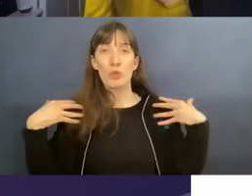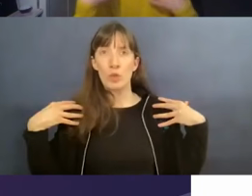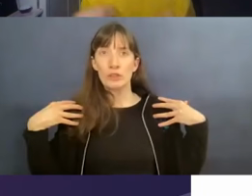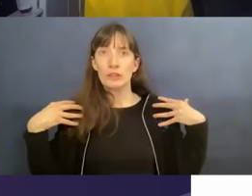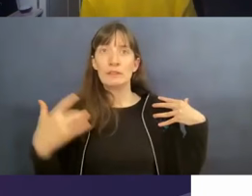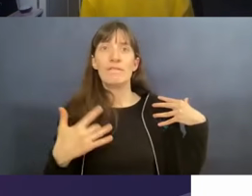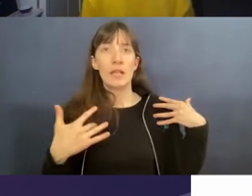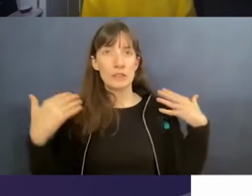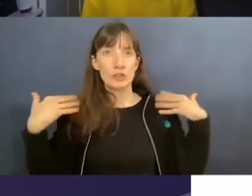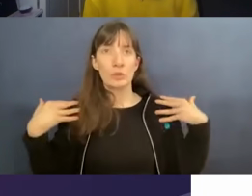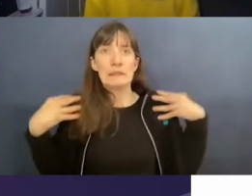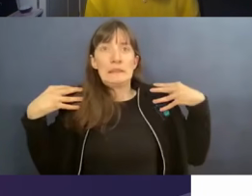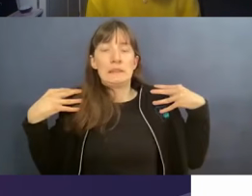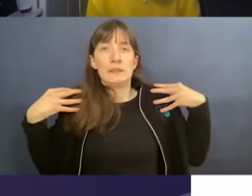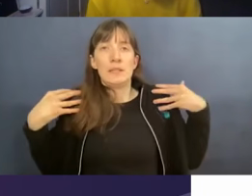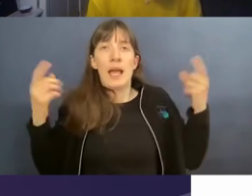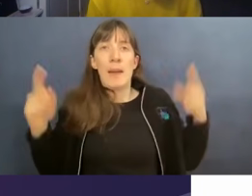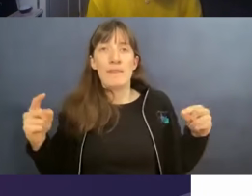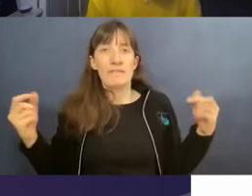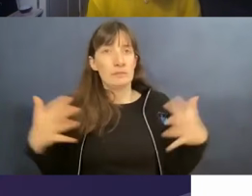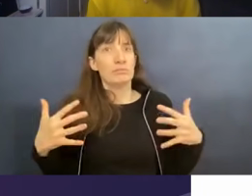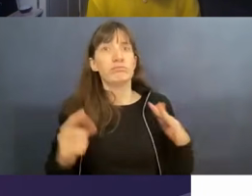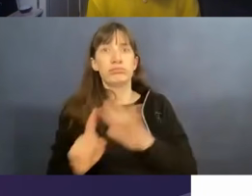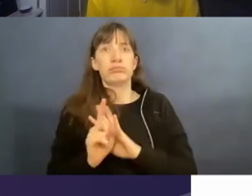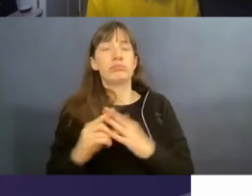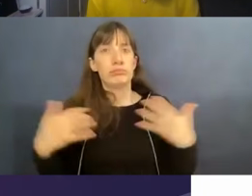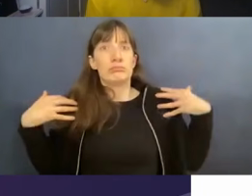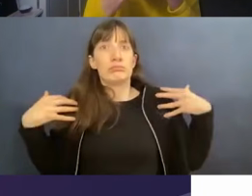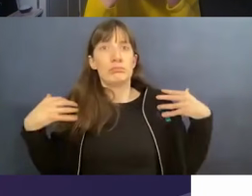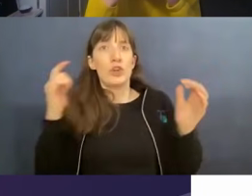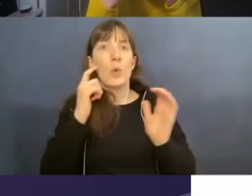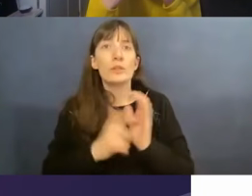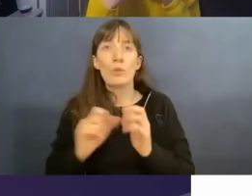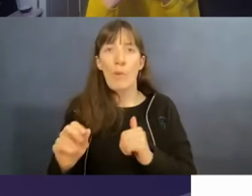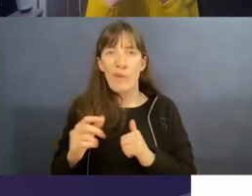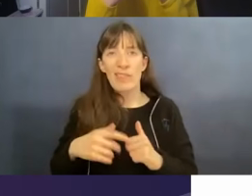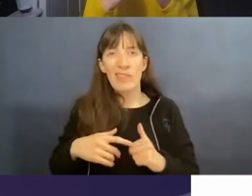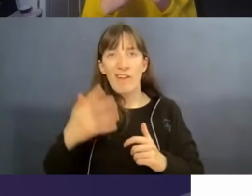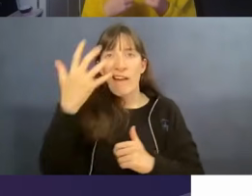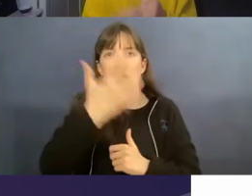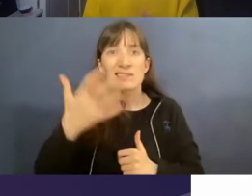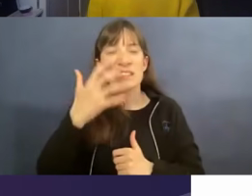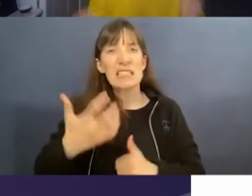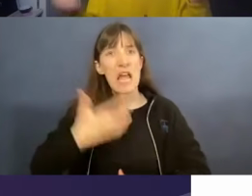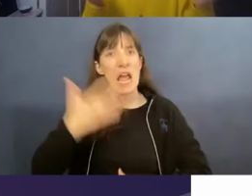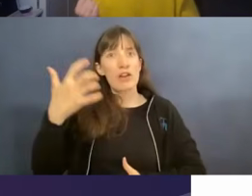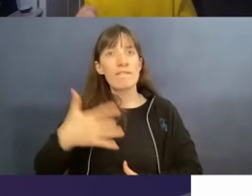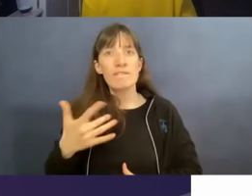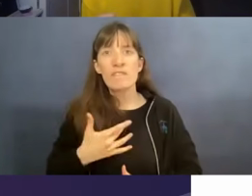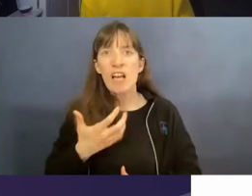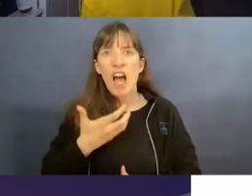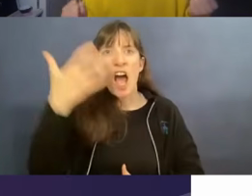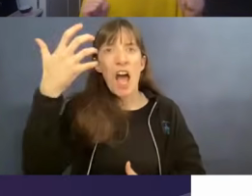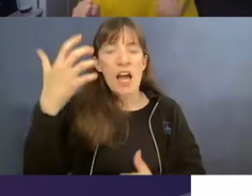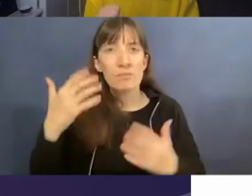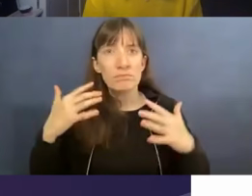their shoulders tense up when they are feeling that emotion. Or anger, maybe their face gets really hot when they're angry, and maybe they ball up their